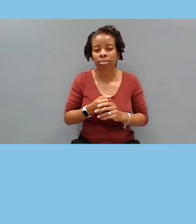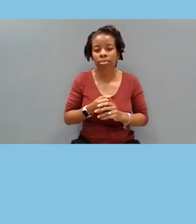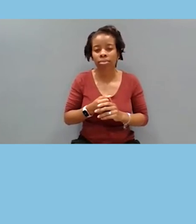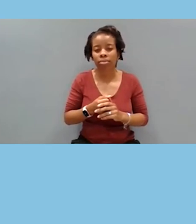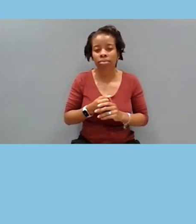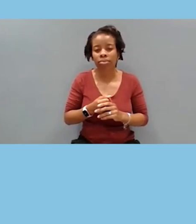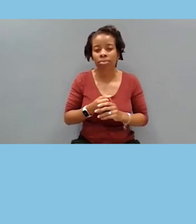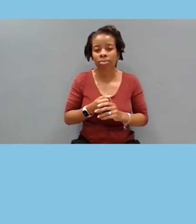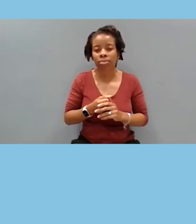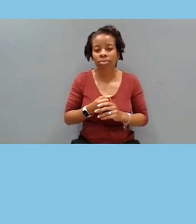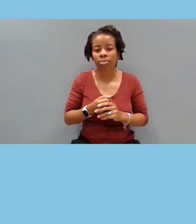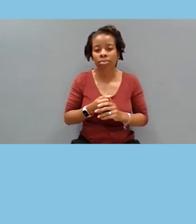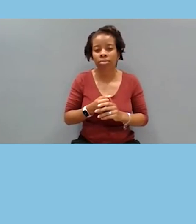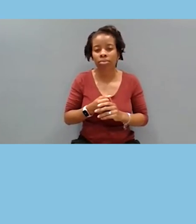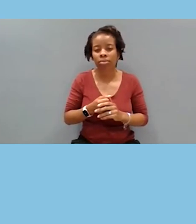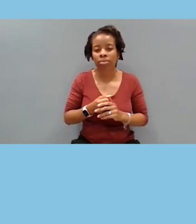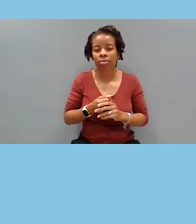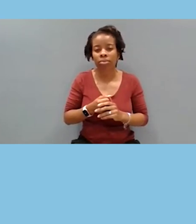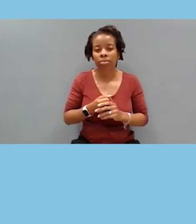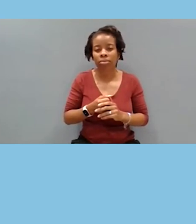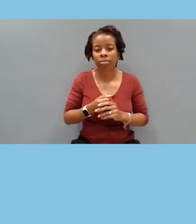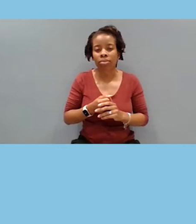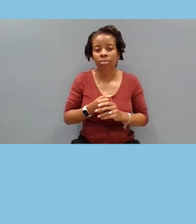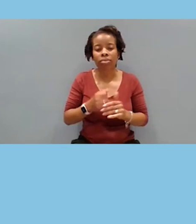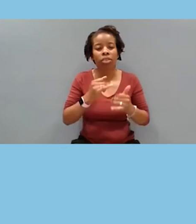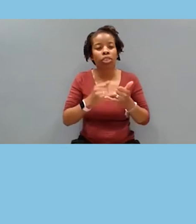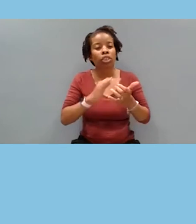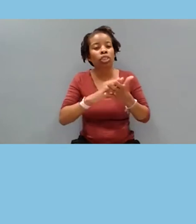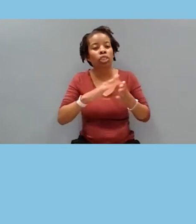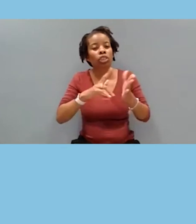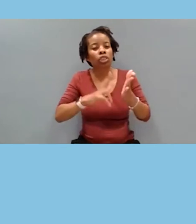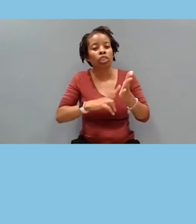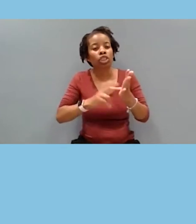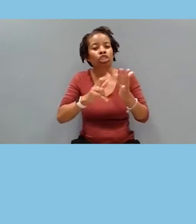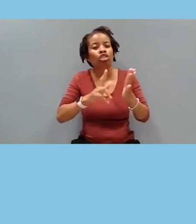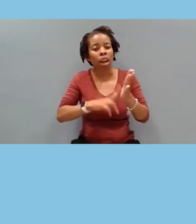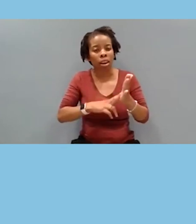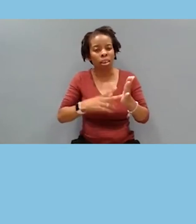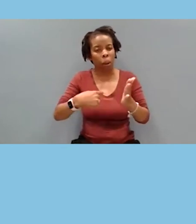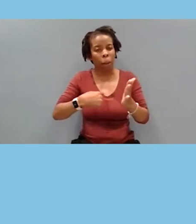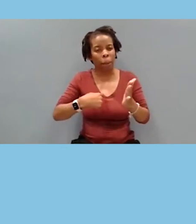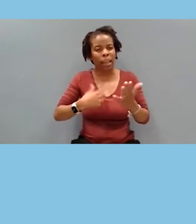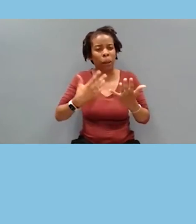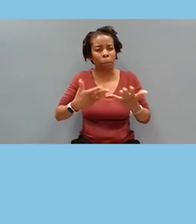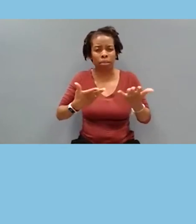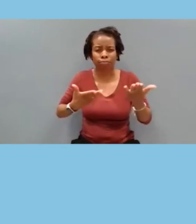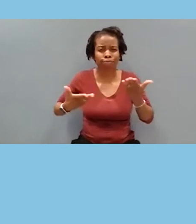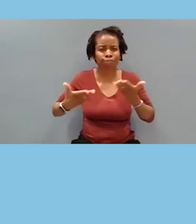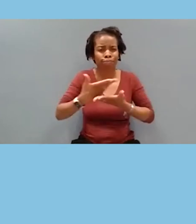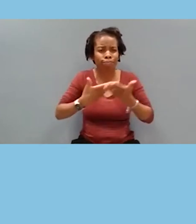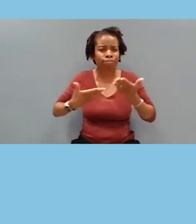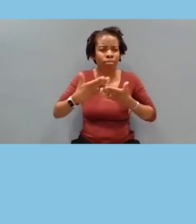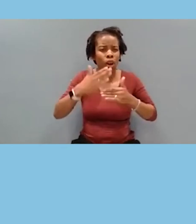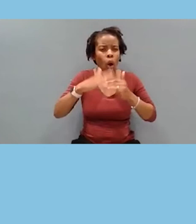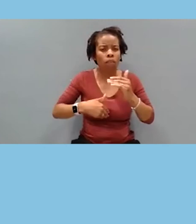Shannon and I have had an extensive conversation around the audio description version. We did not want to